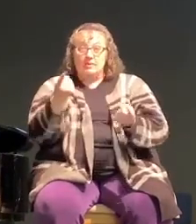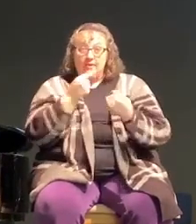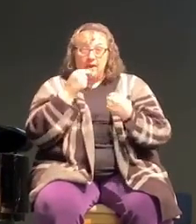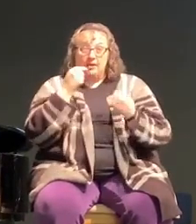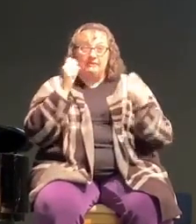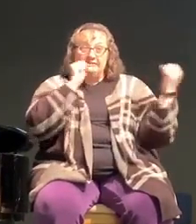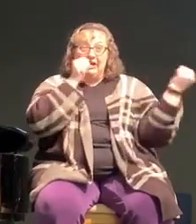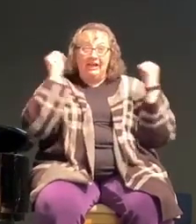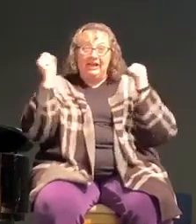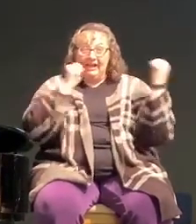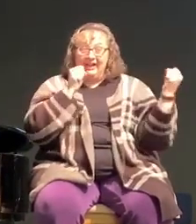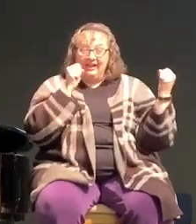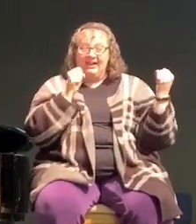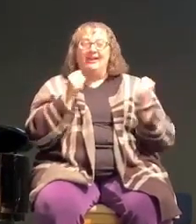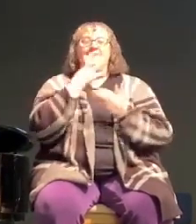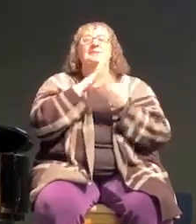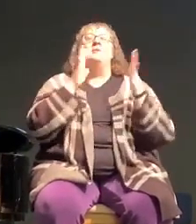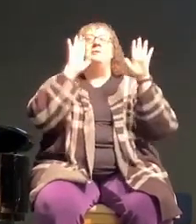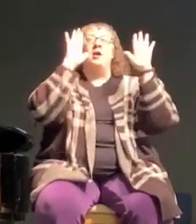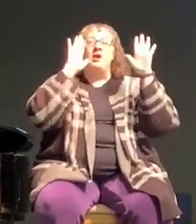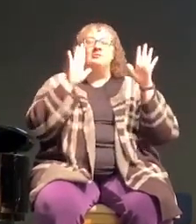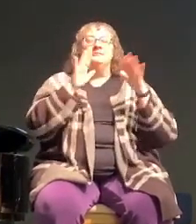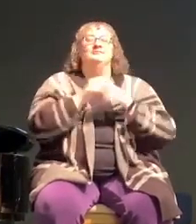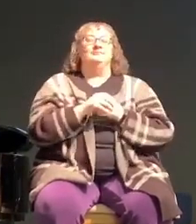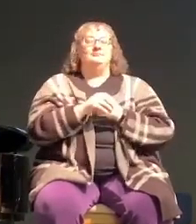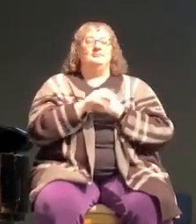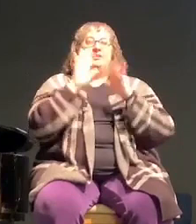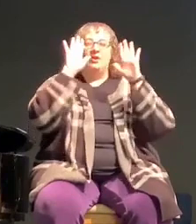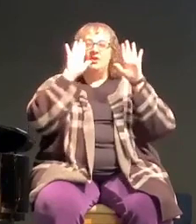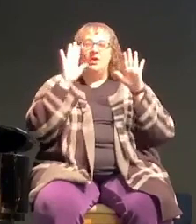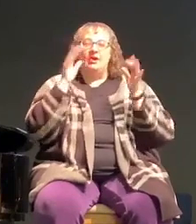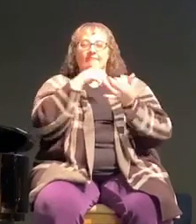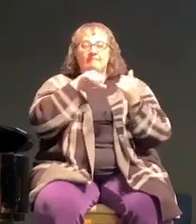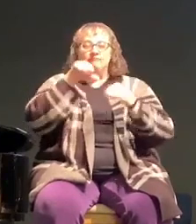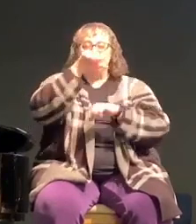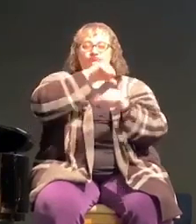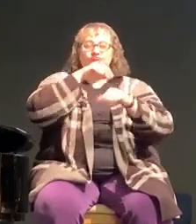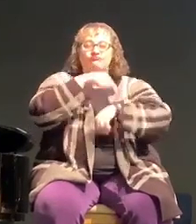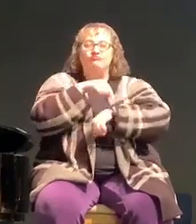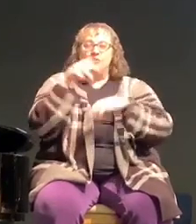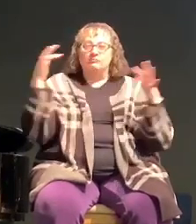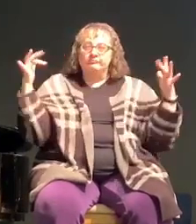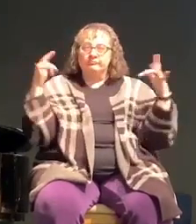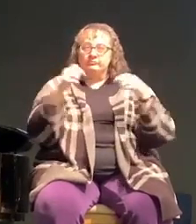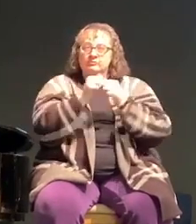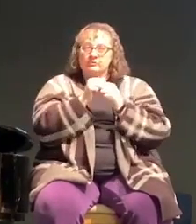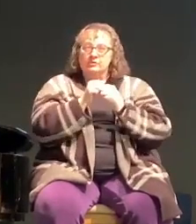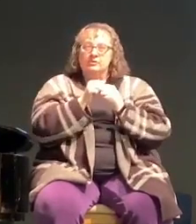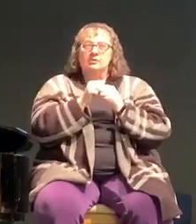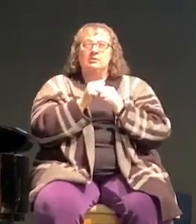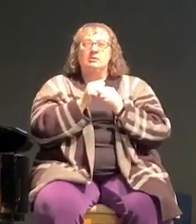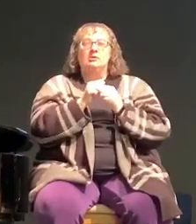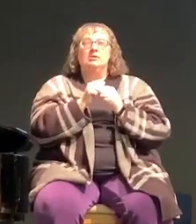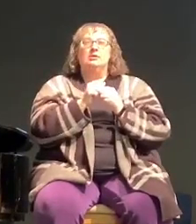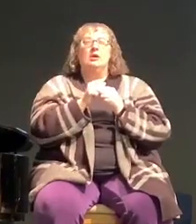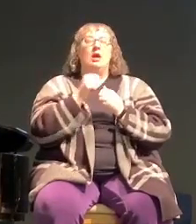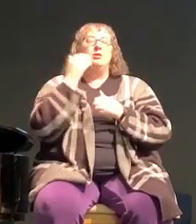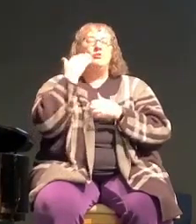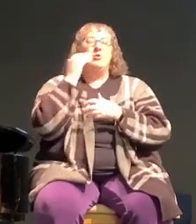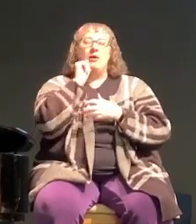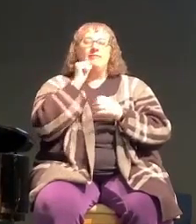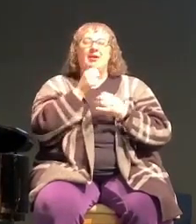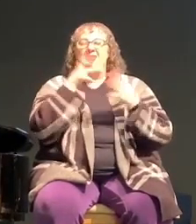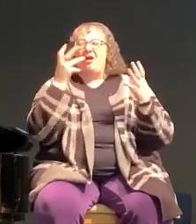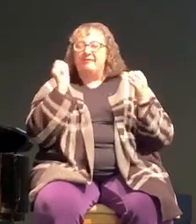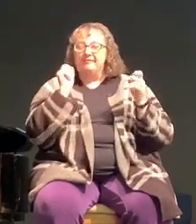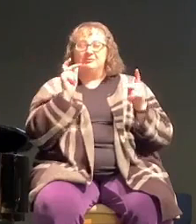and cheer us on. That's something that would be awesome as well. It's going to be a great fellowship time for us to come together and really just be one. I know we haven't had a lot